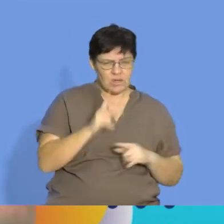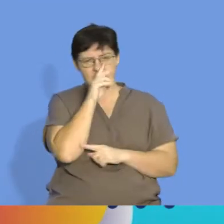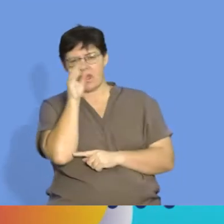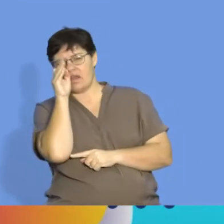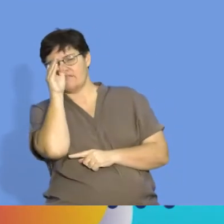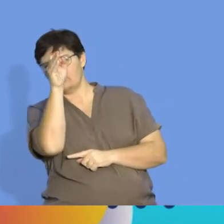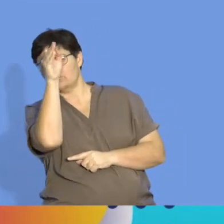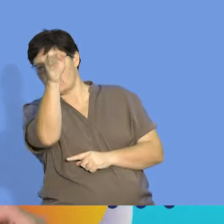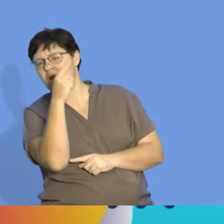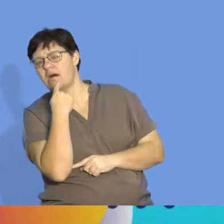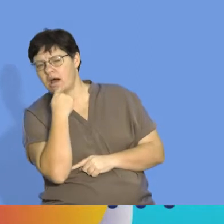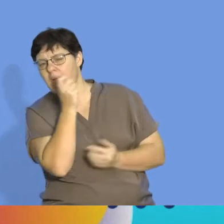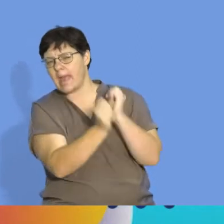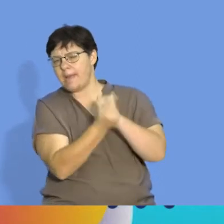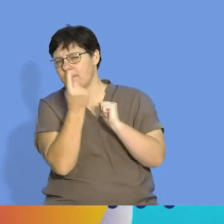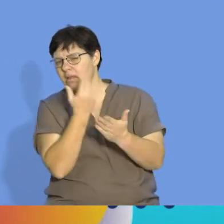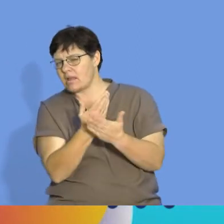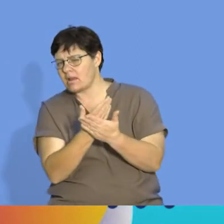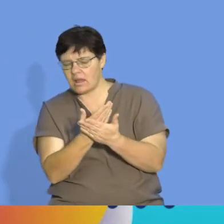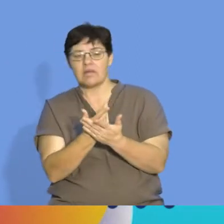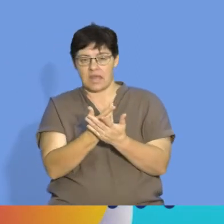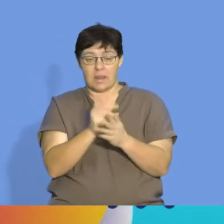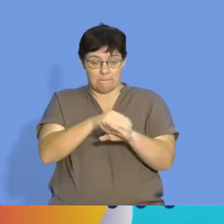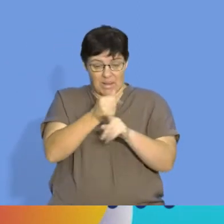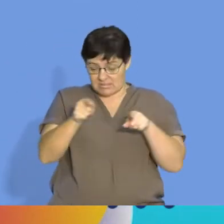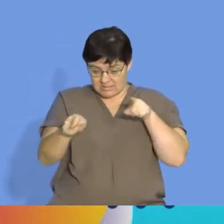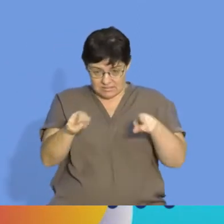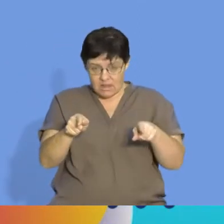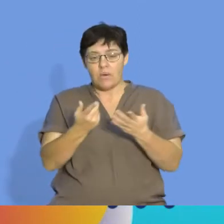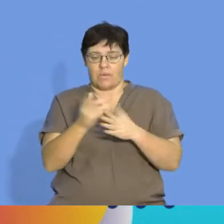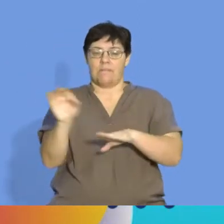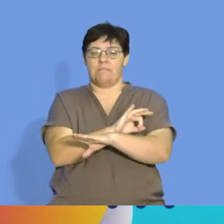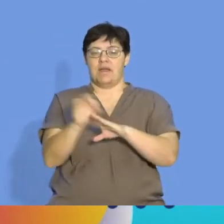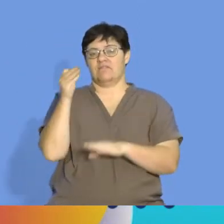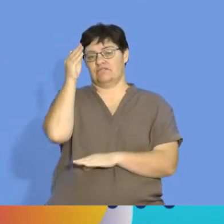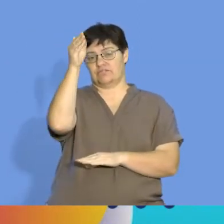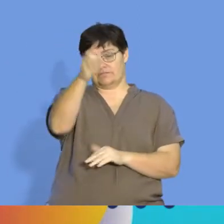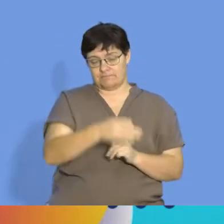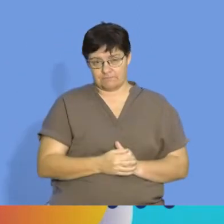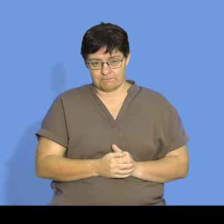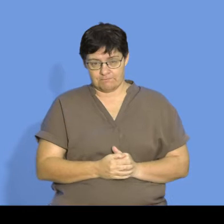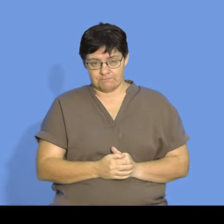future scenarios, and based on that, we then plan and prepare for the future.